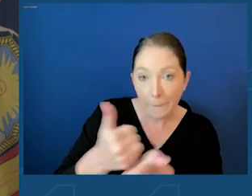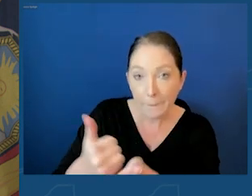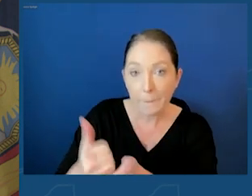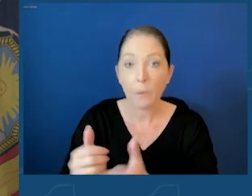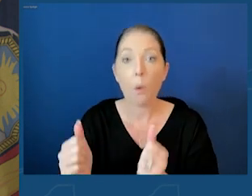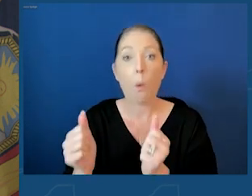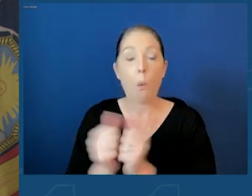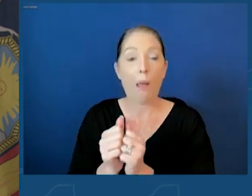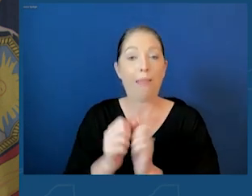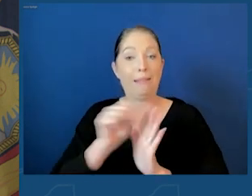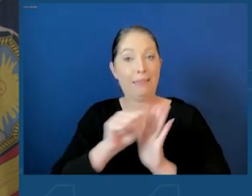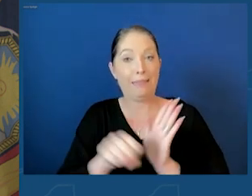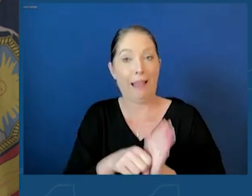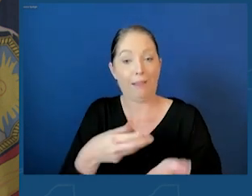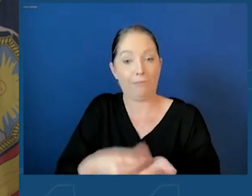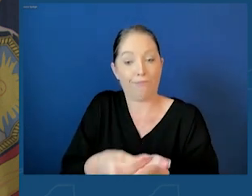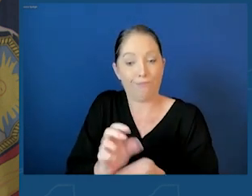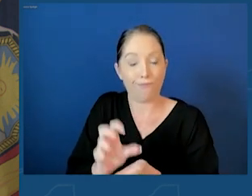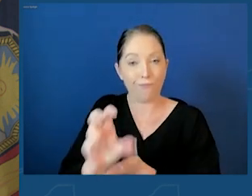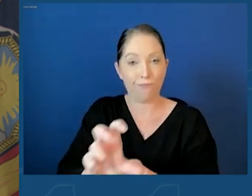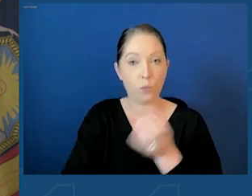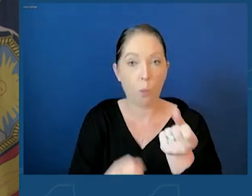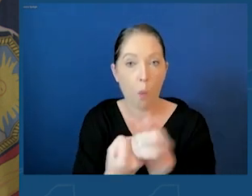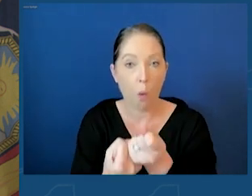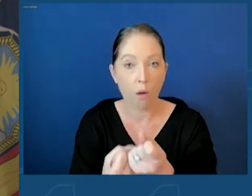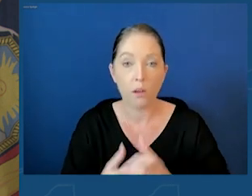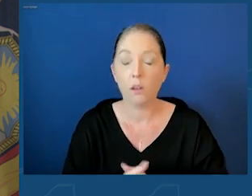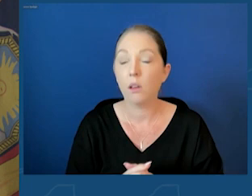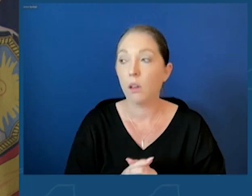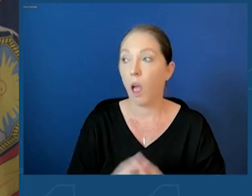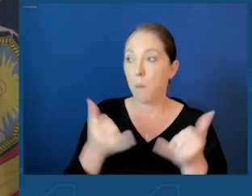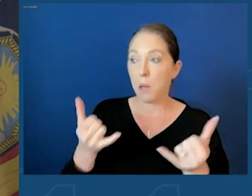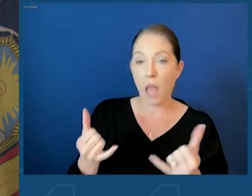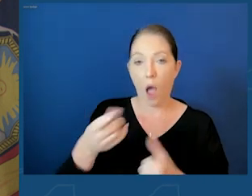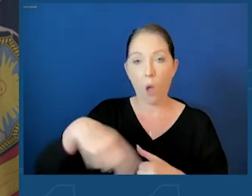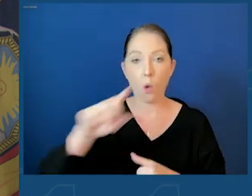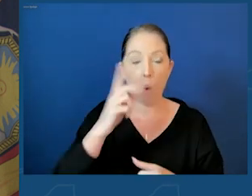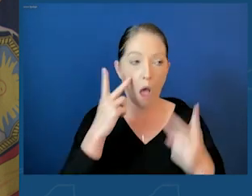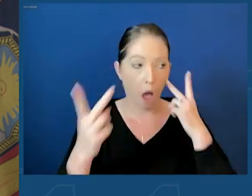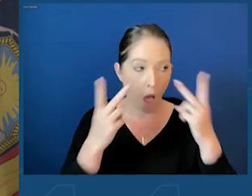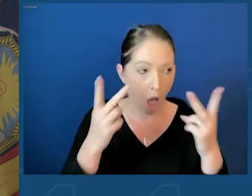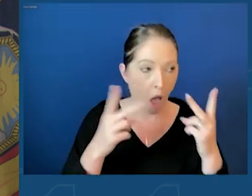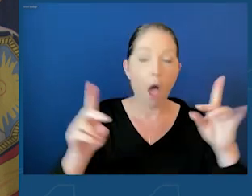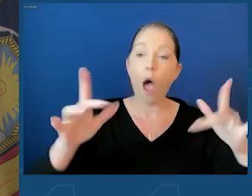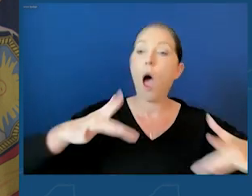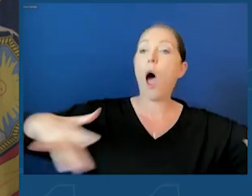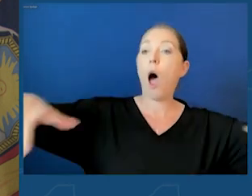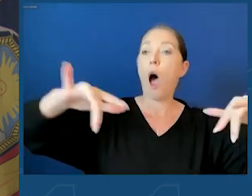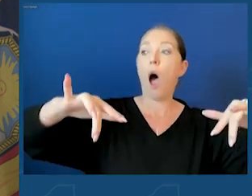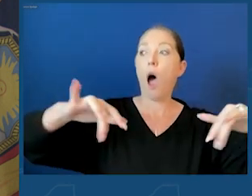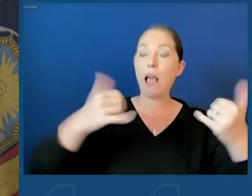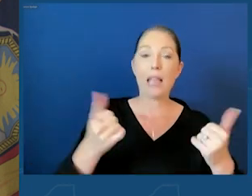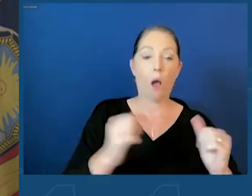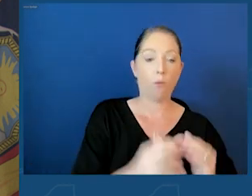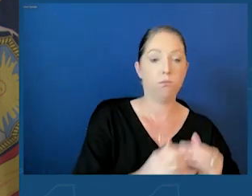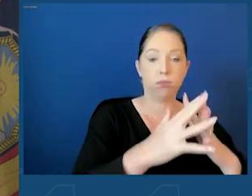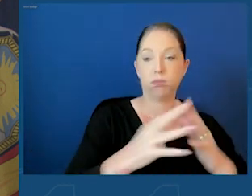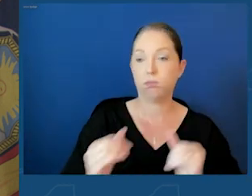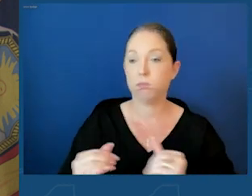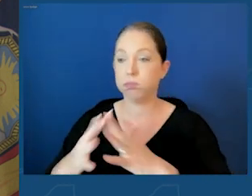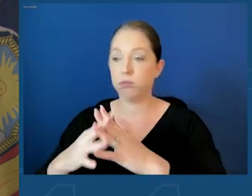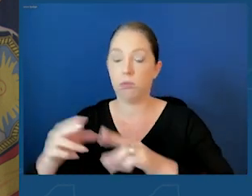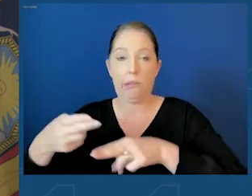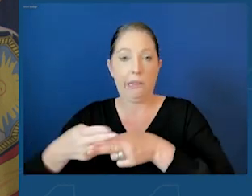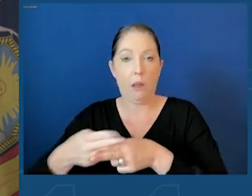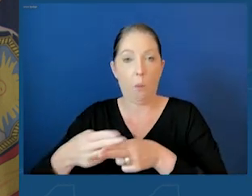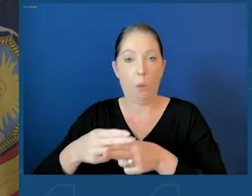state. But now, many of you are starting to see open space turn into enormous temporary shelters, buses arriving at